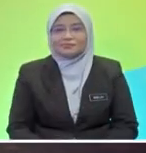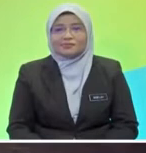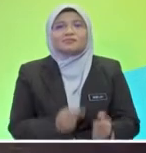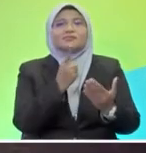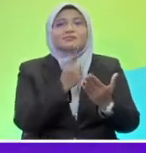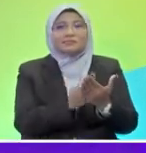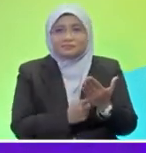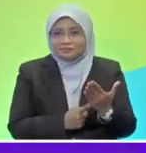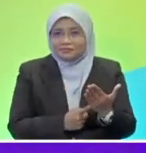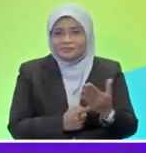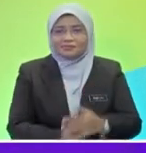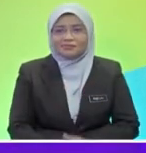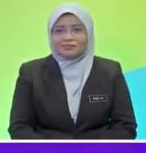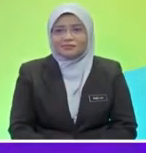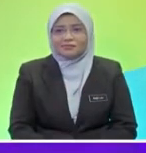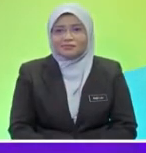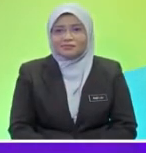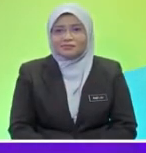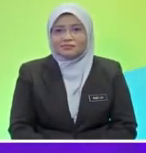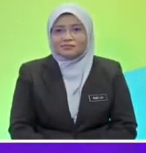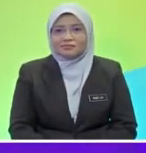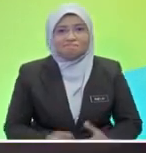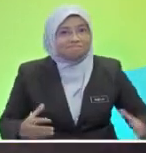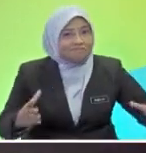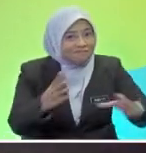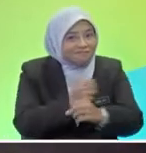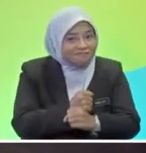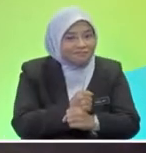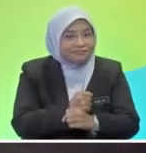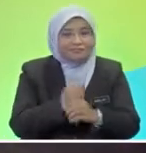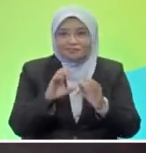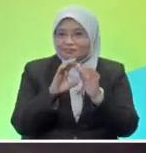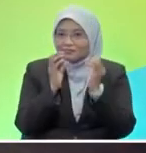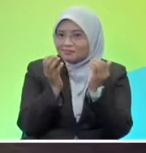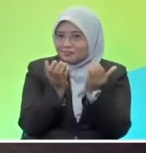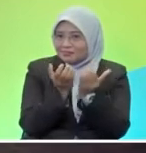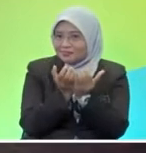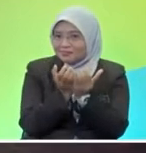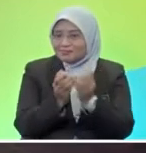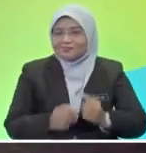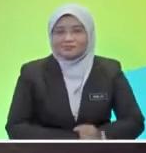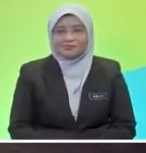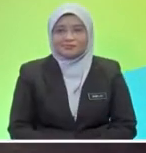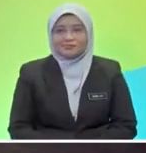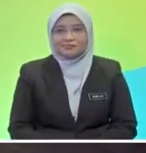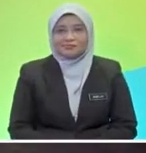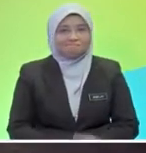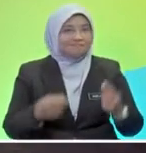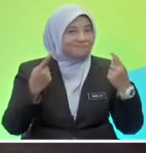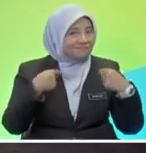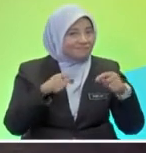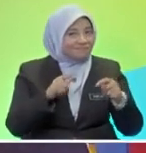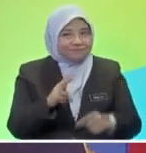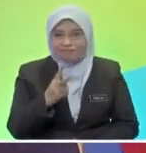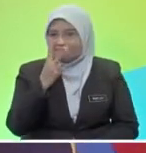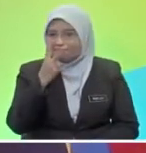Can you throw and catch a ball? Ooh, okay, this is fun. I'm going to try this. Okay. Teacher, if I have